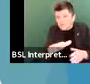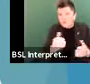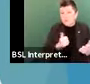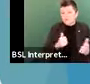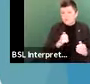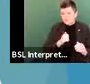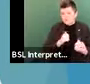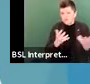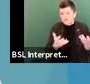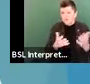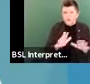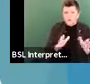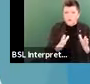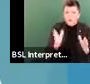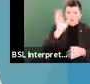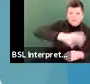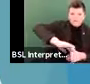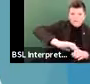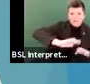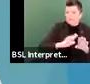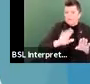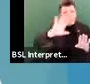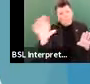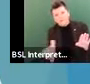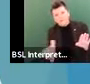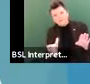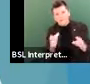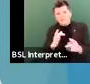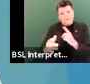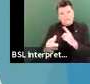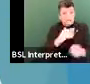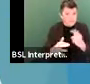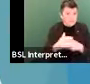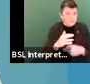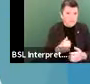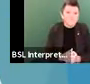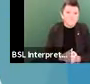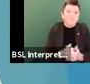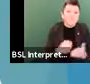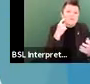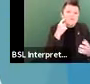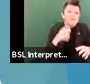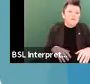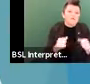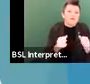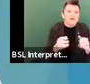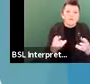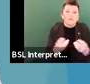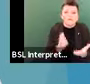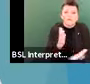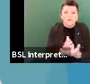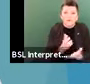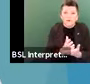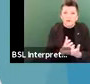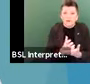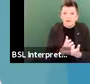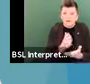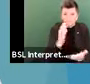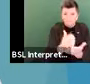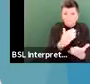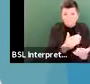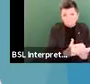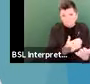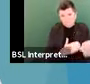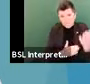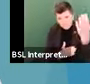and non-Western societies. And that's it. Simply to begin with very concrete elements,